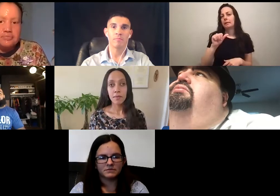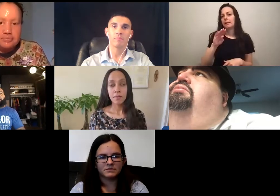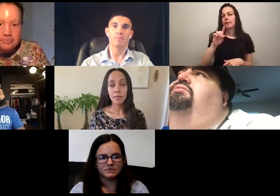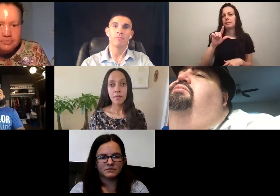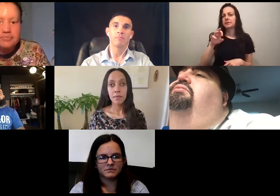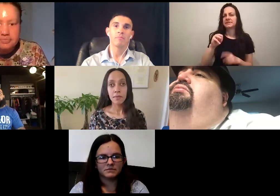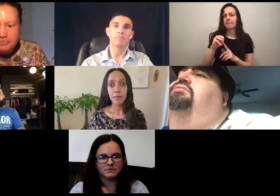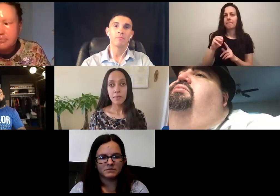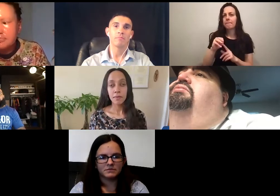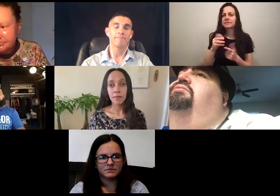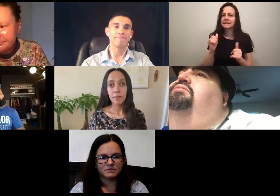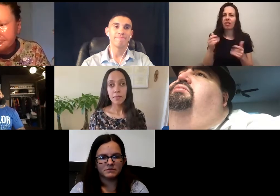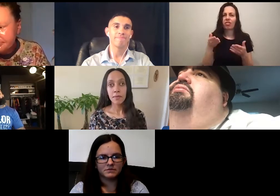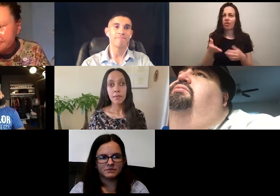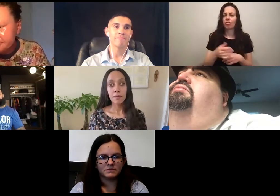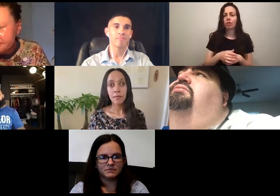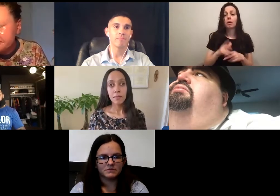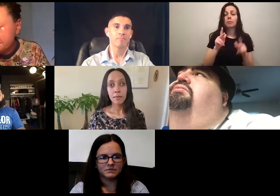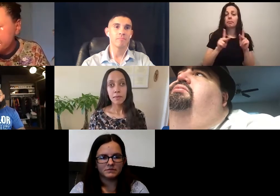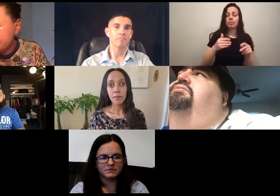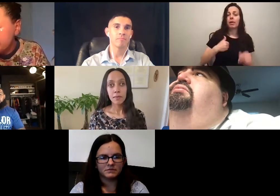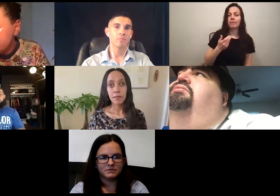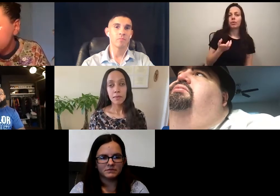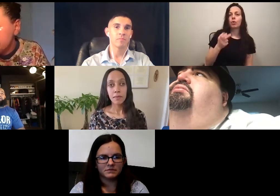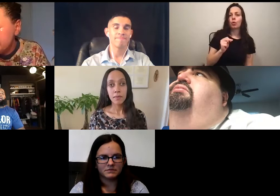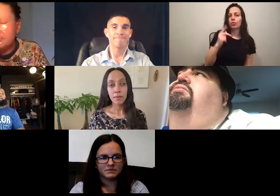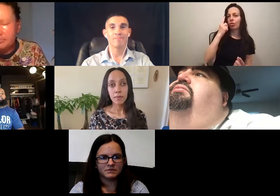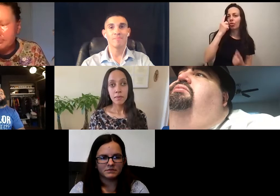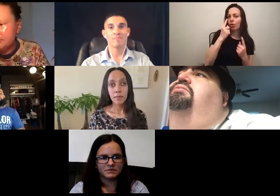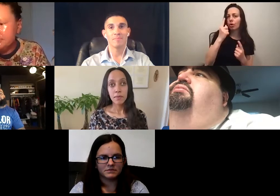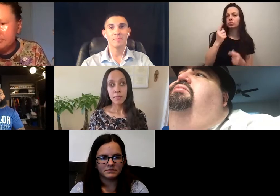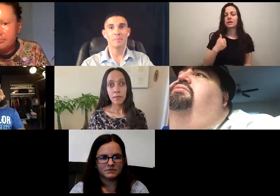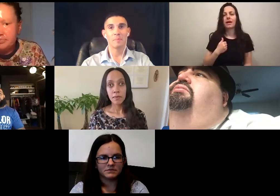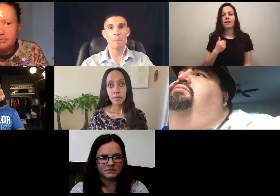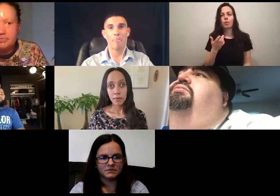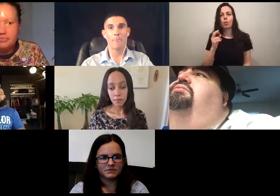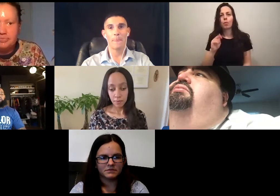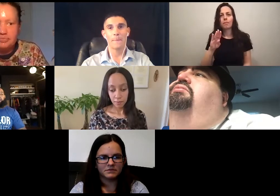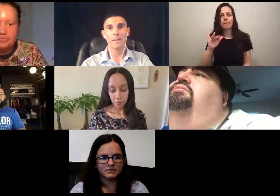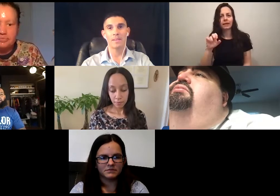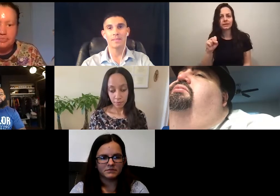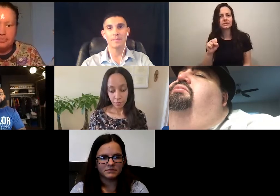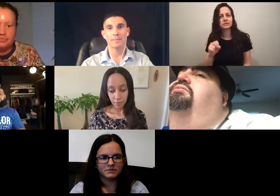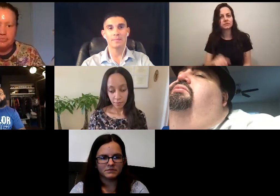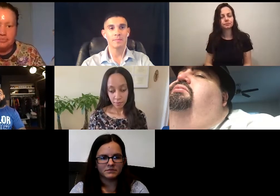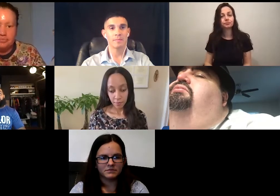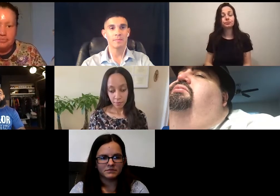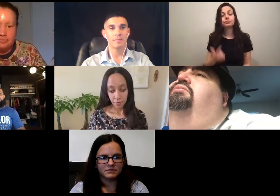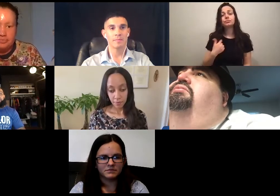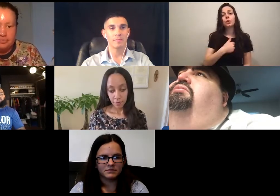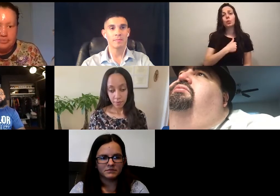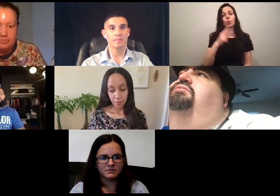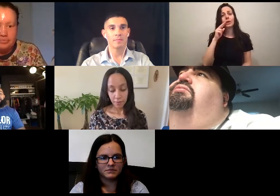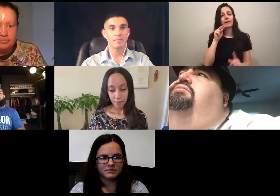their own biases, and they have to face those as well and not just change. I mean, we look at accessibility